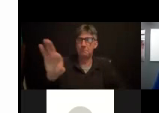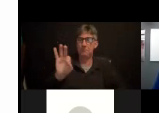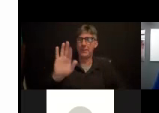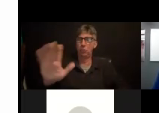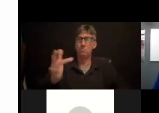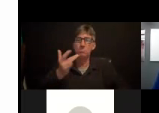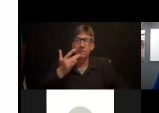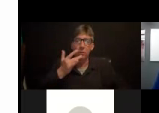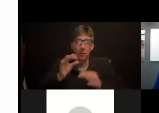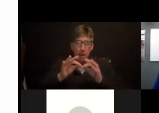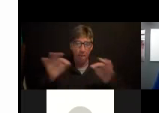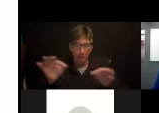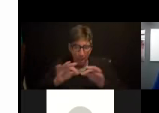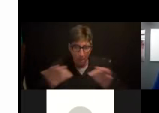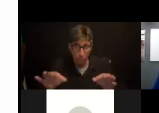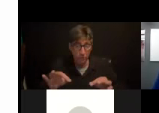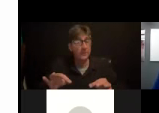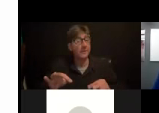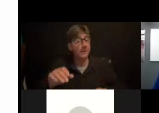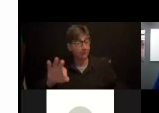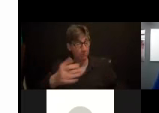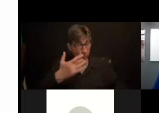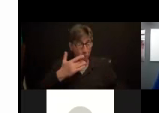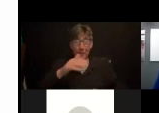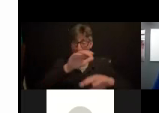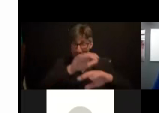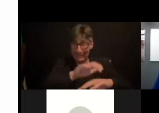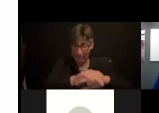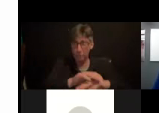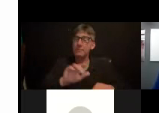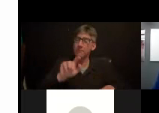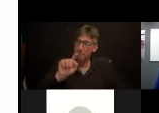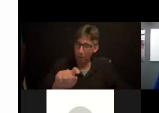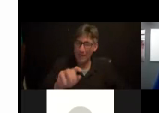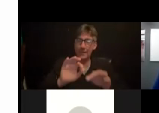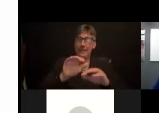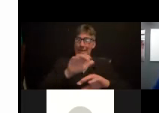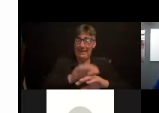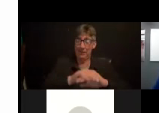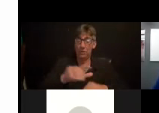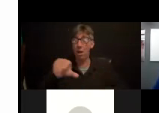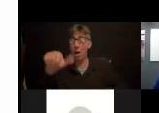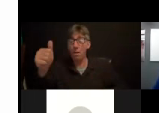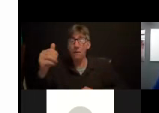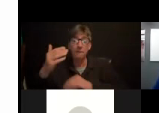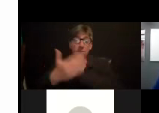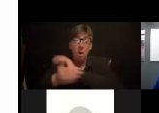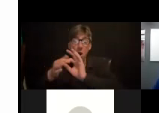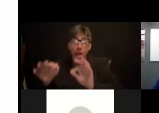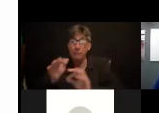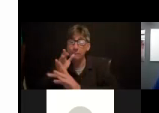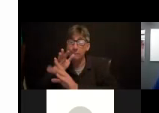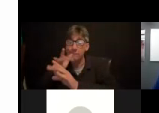Even participants listening in English should select English so that you can hear any comments being spoken in other languages. Next slide, please.